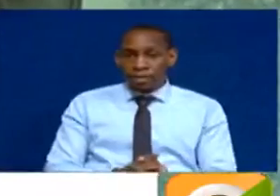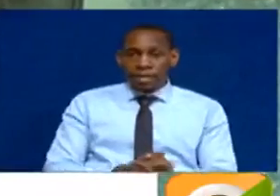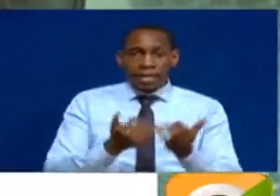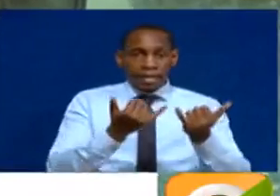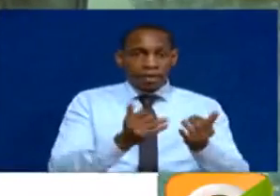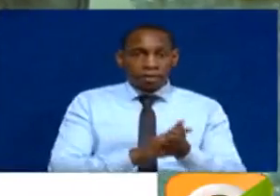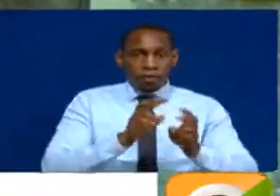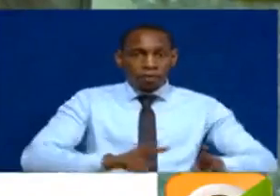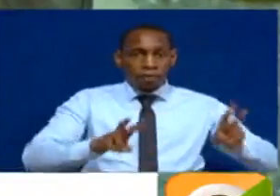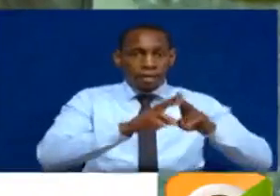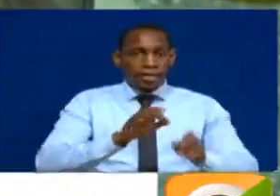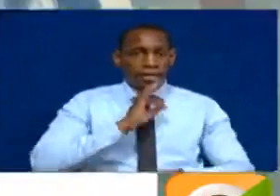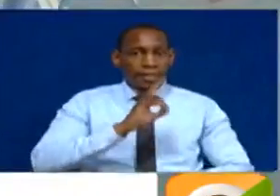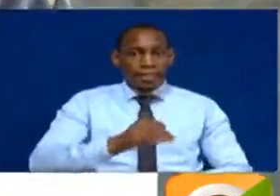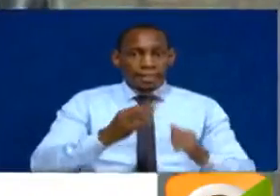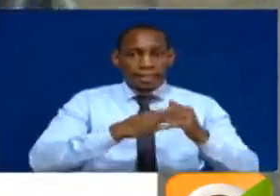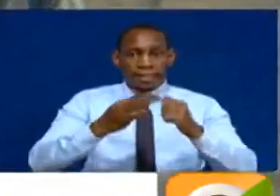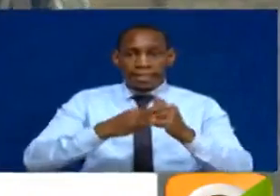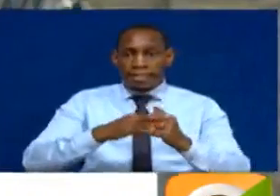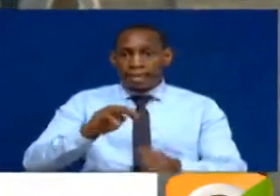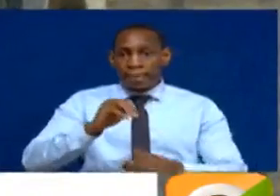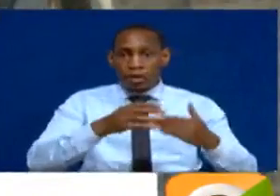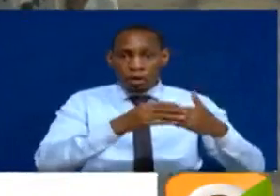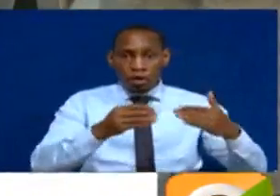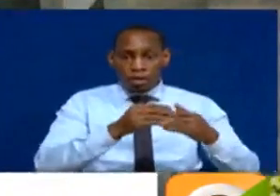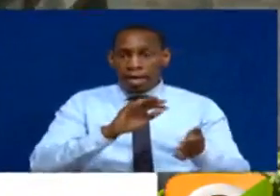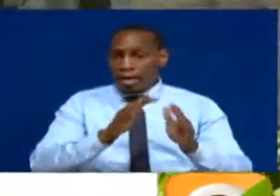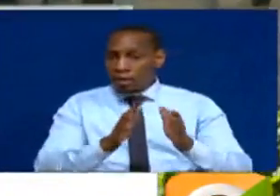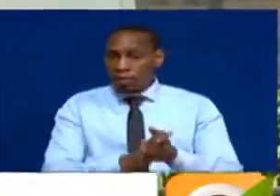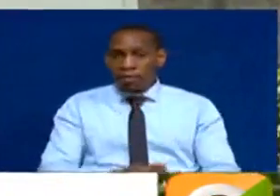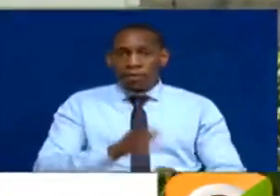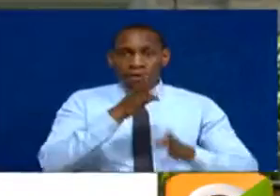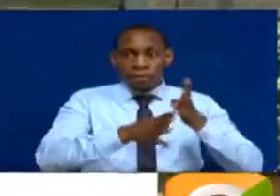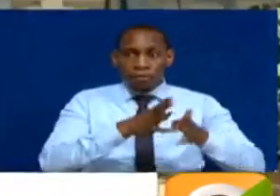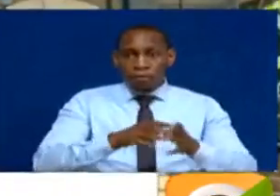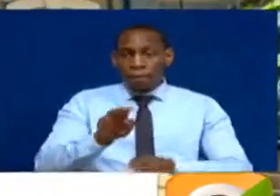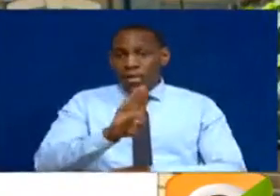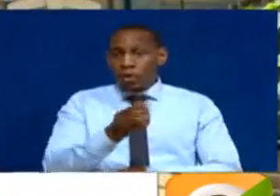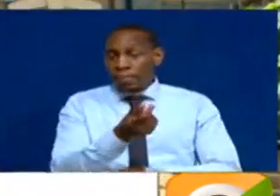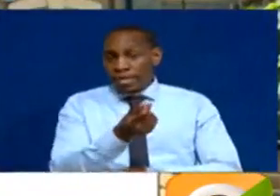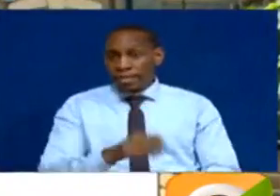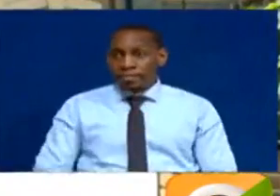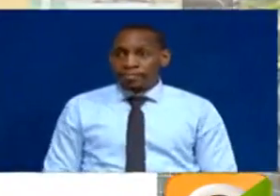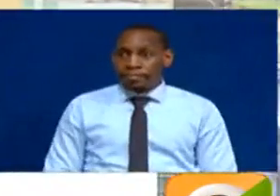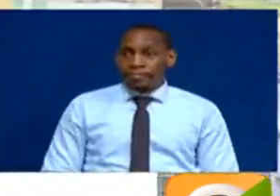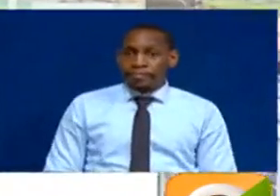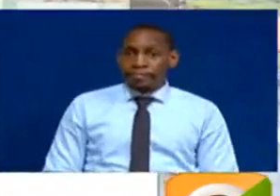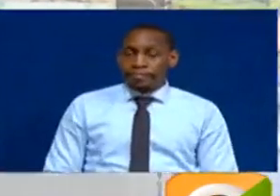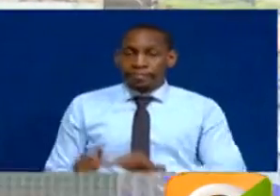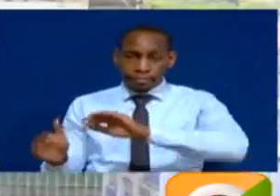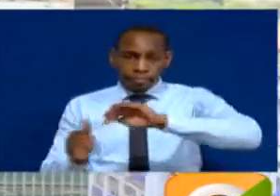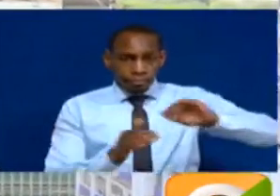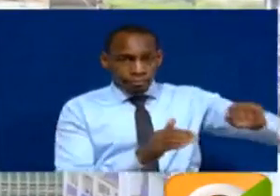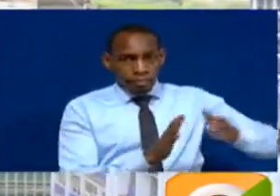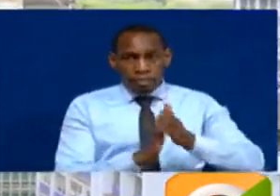brand is currently valued at $388 million, or roughly 44 billion shillings.